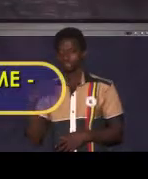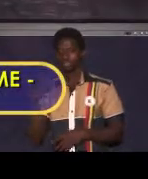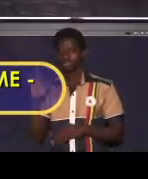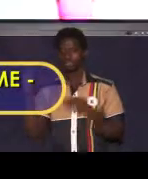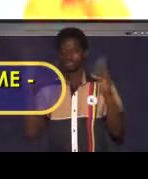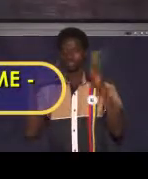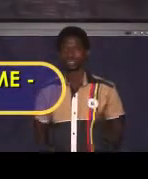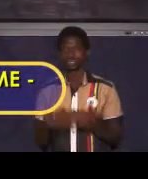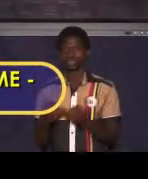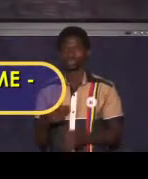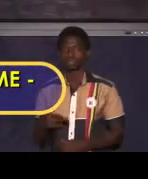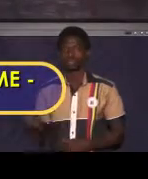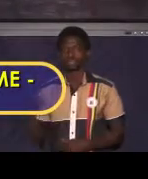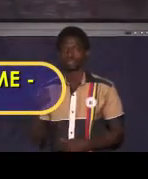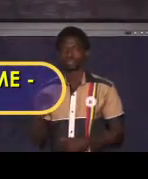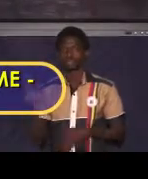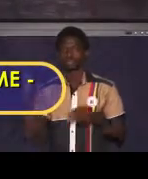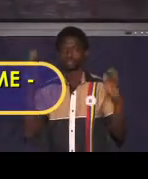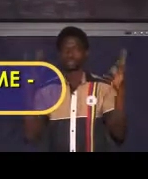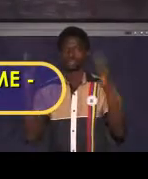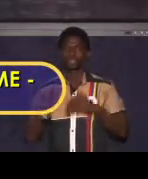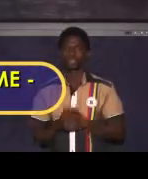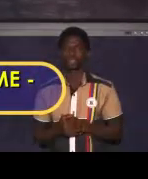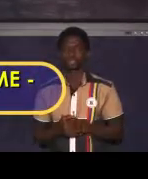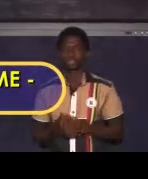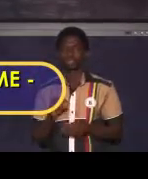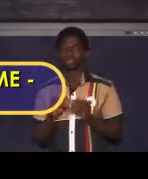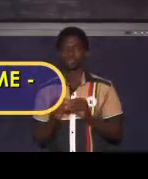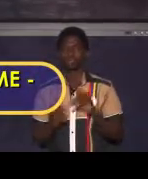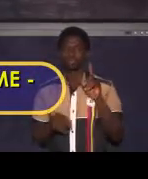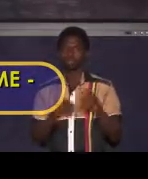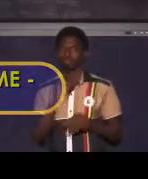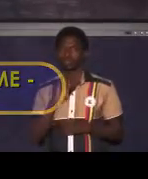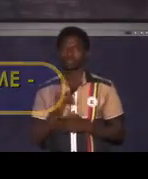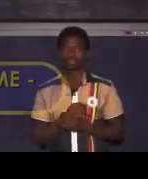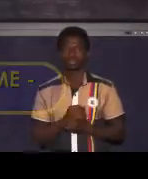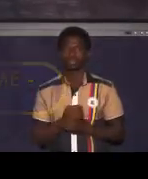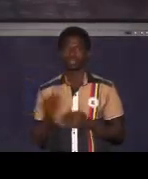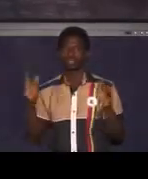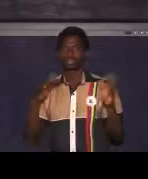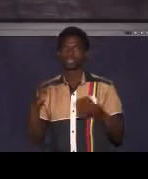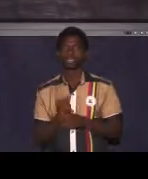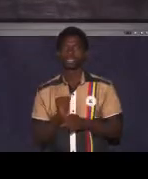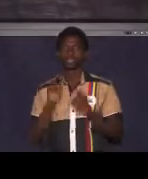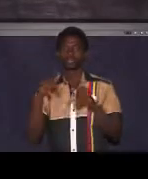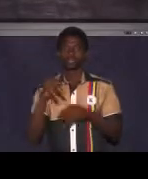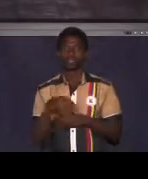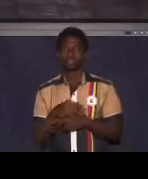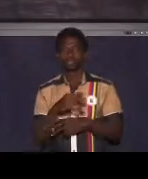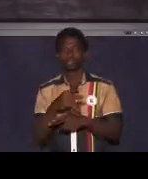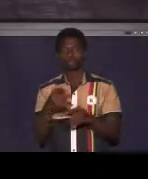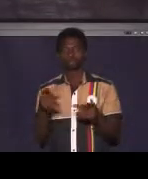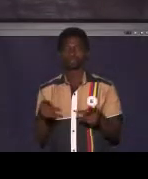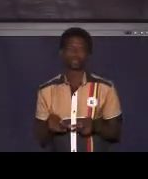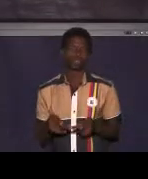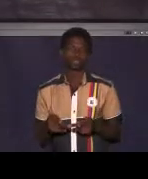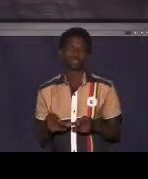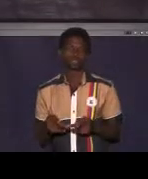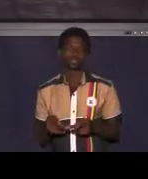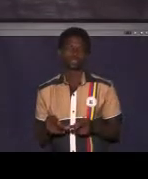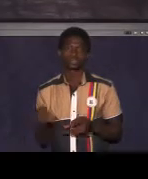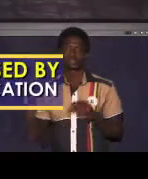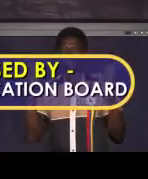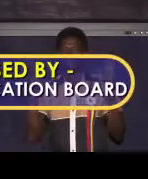air. Now, properties of air. Number one is air takes up space. Say